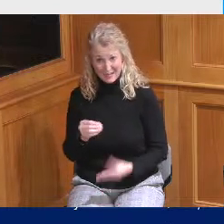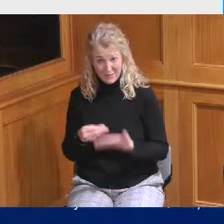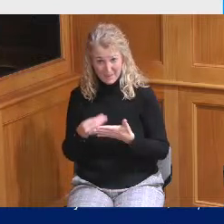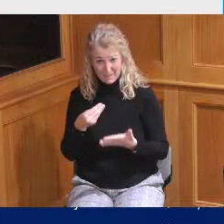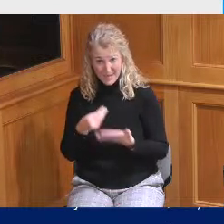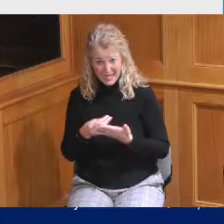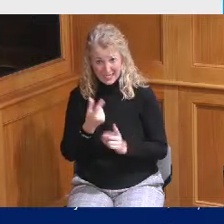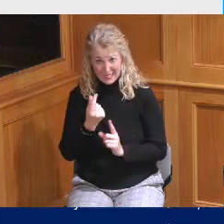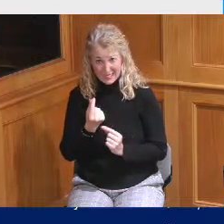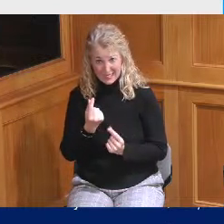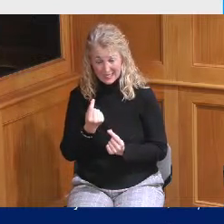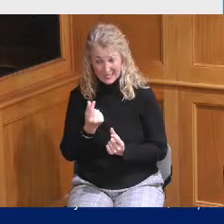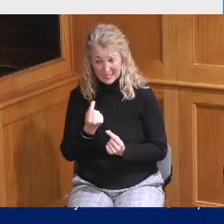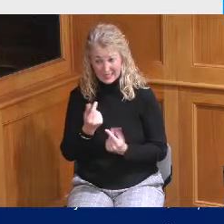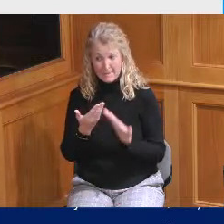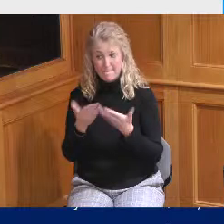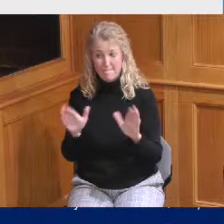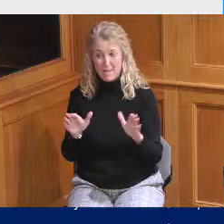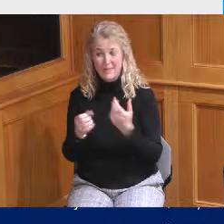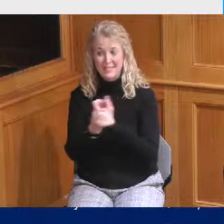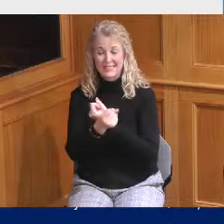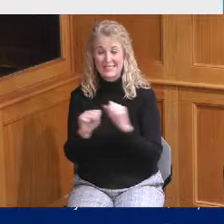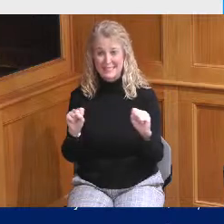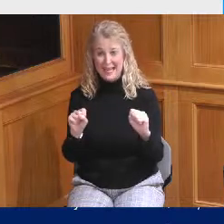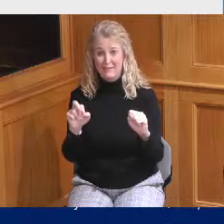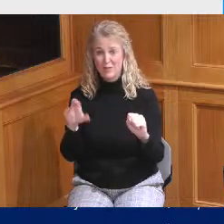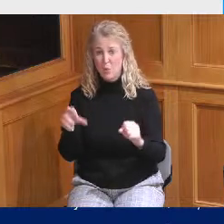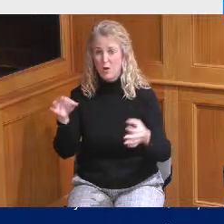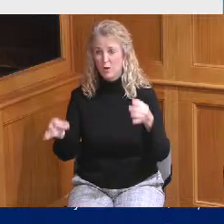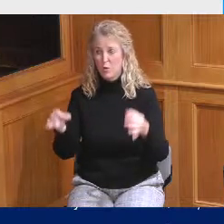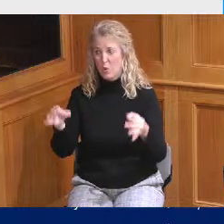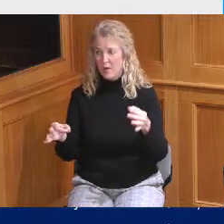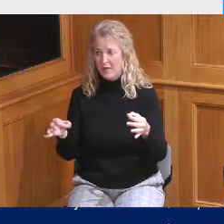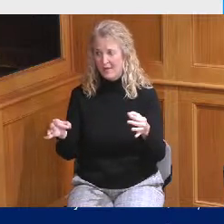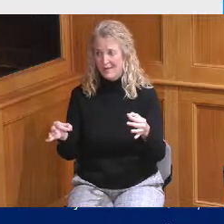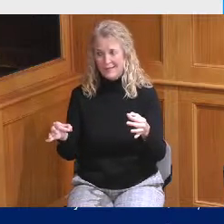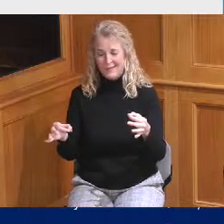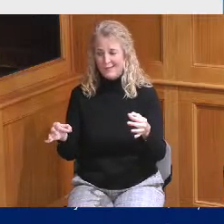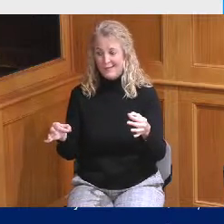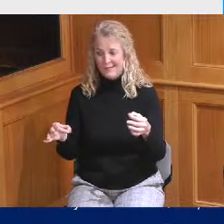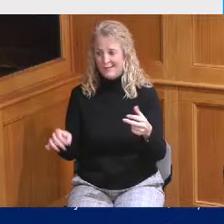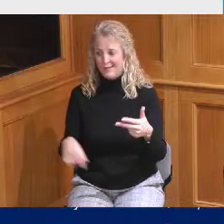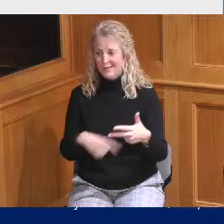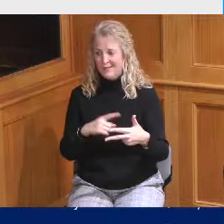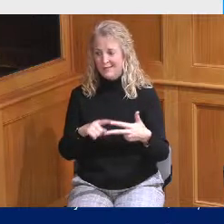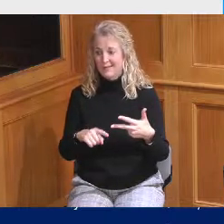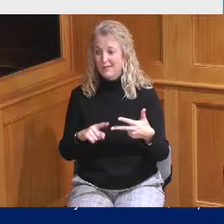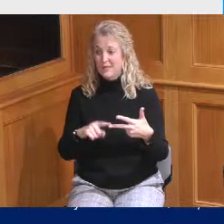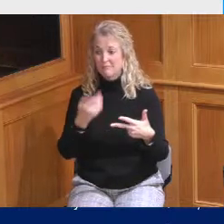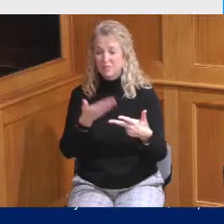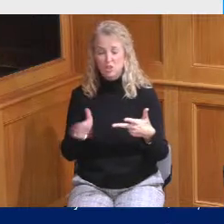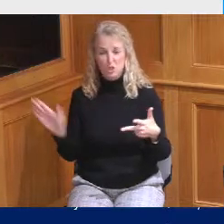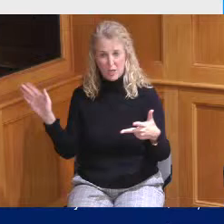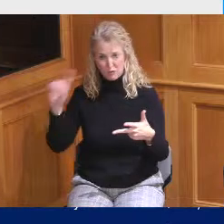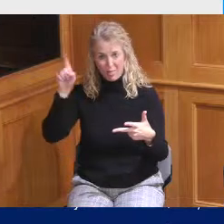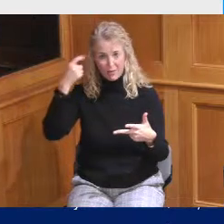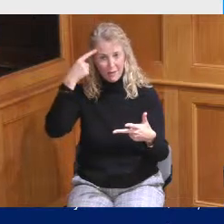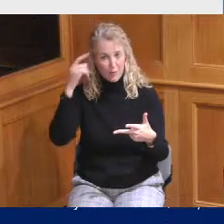are expended for public safety or judicial purposes, followed by general government funds, which includes